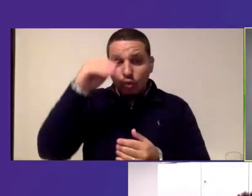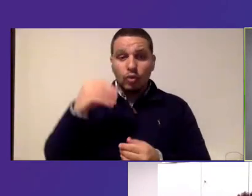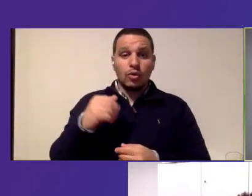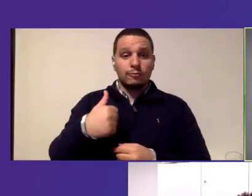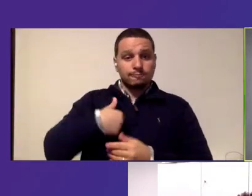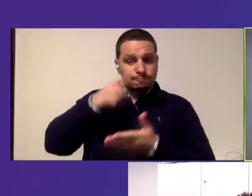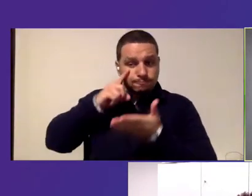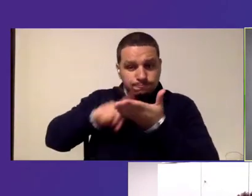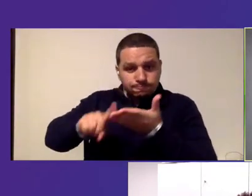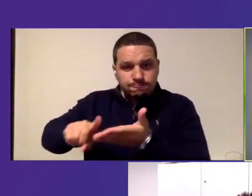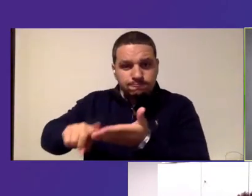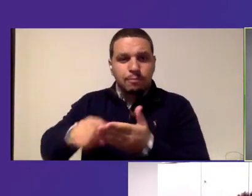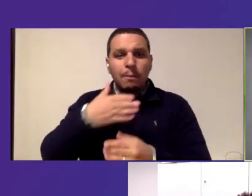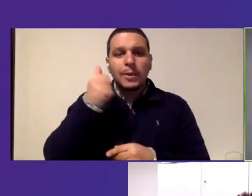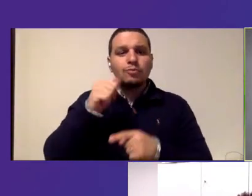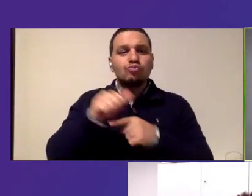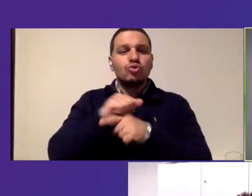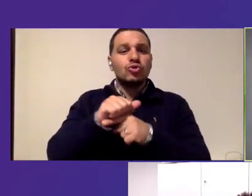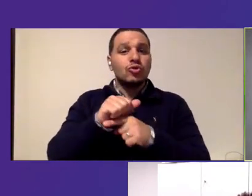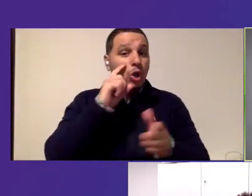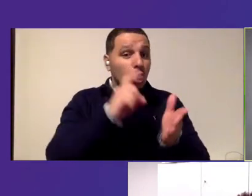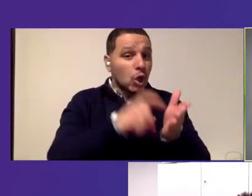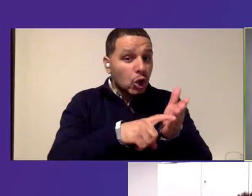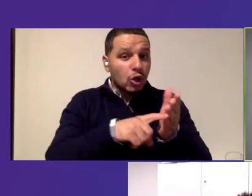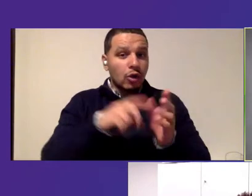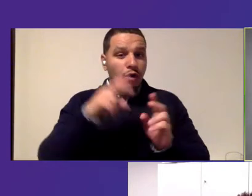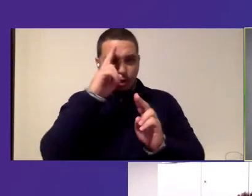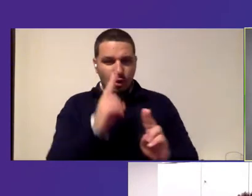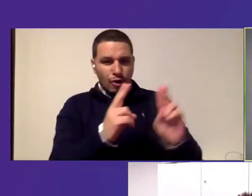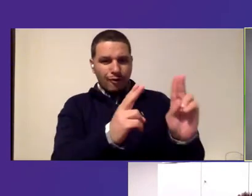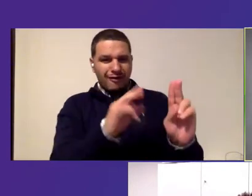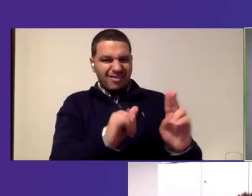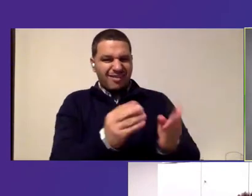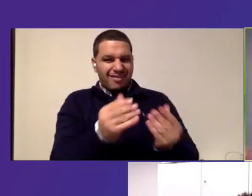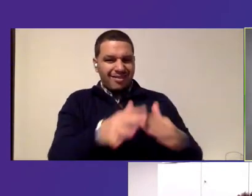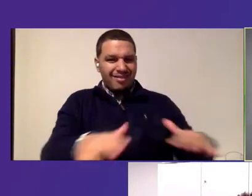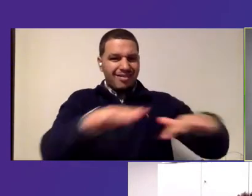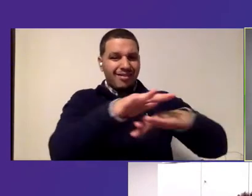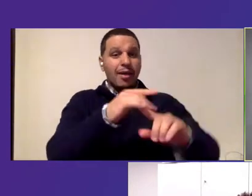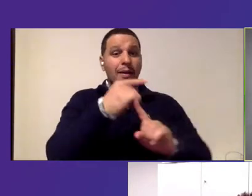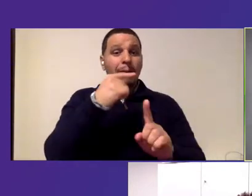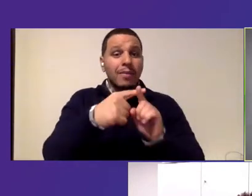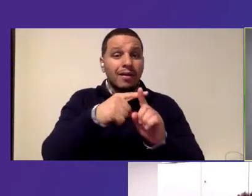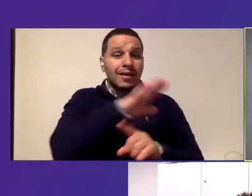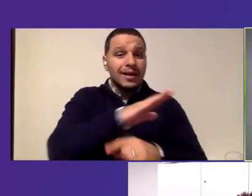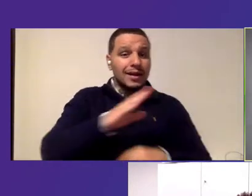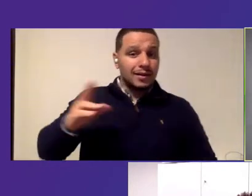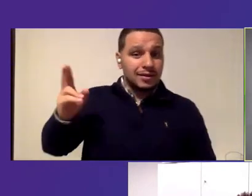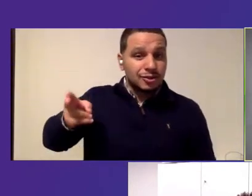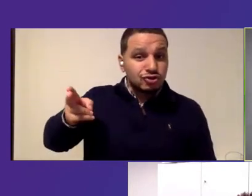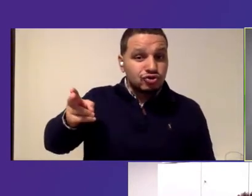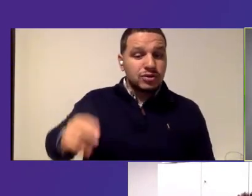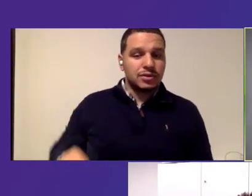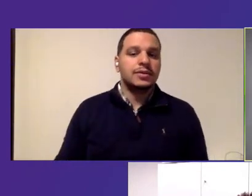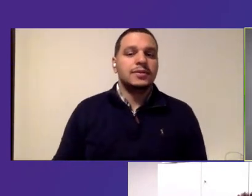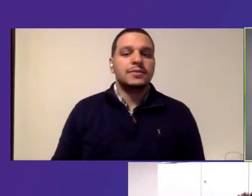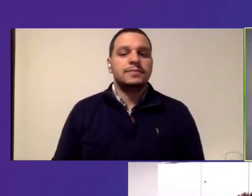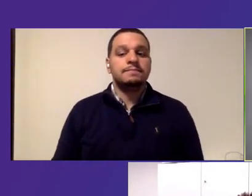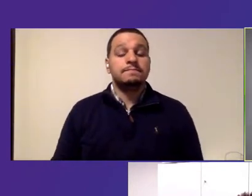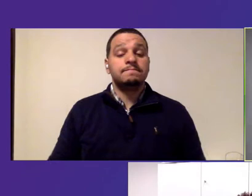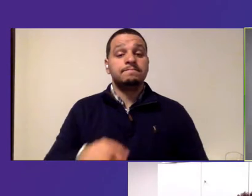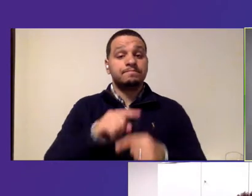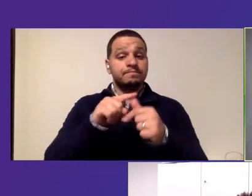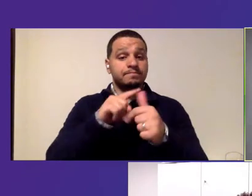best practices for acknowledging and honoring the land that we occupy and the history of its stewards. Second,